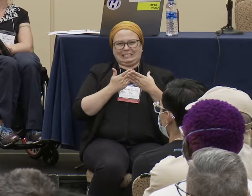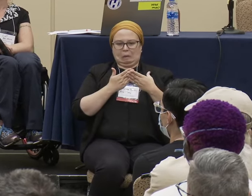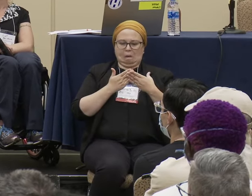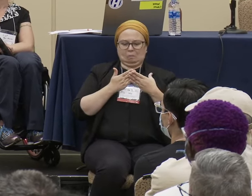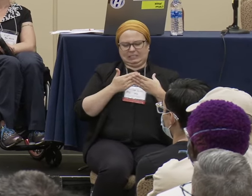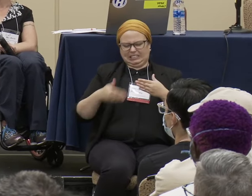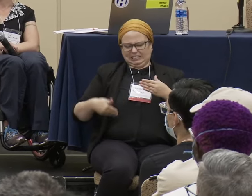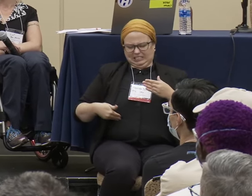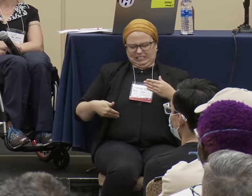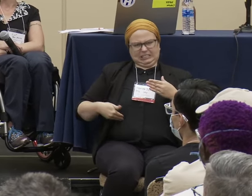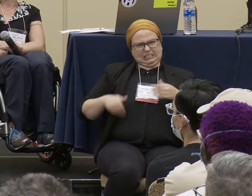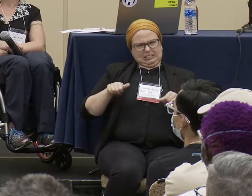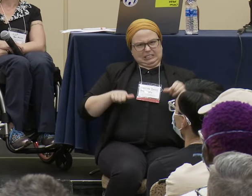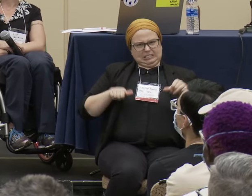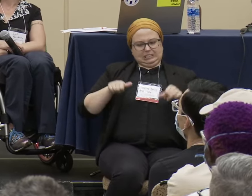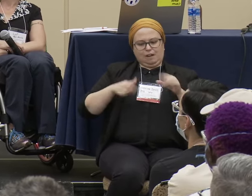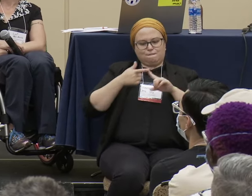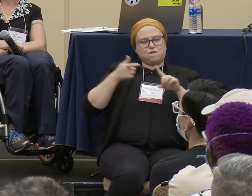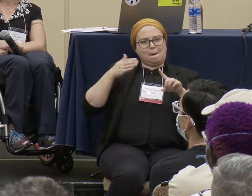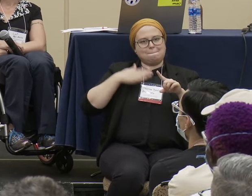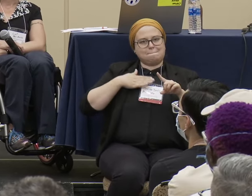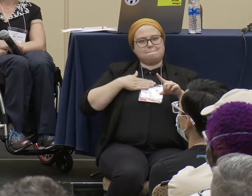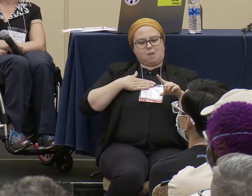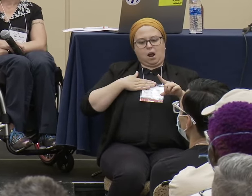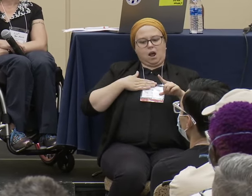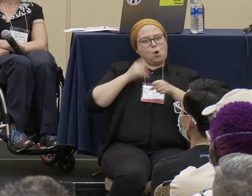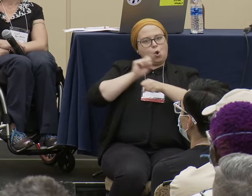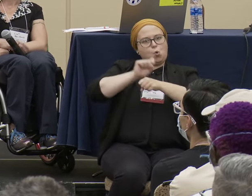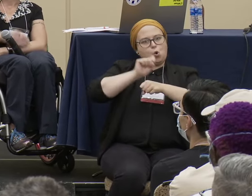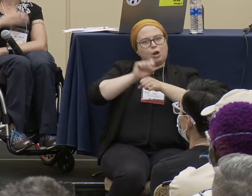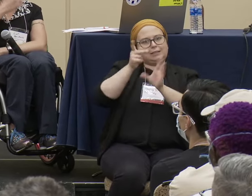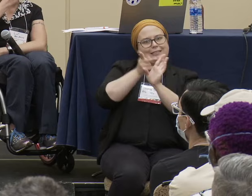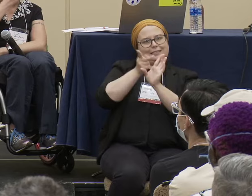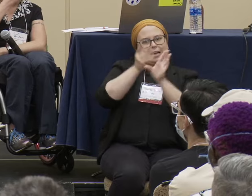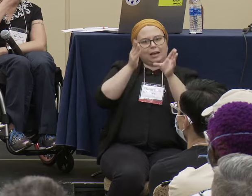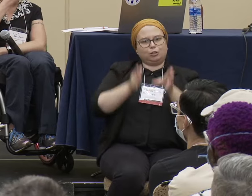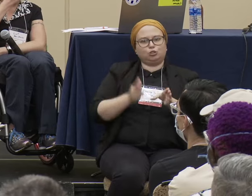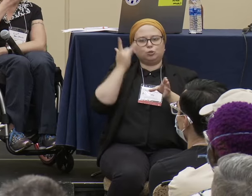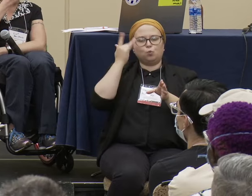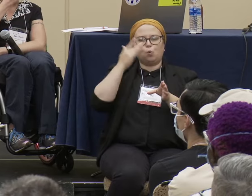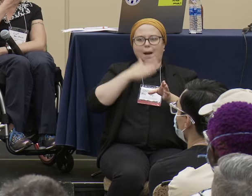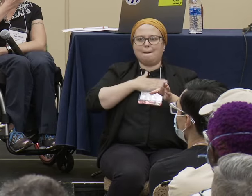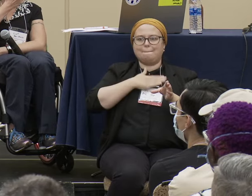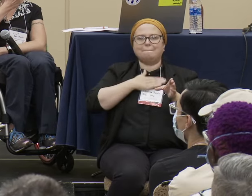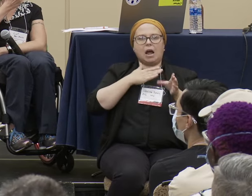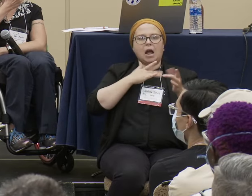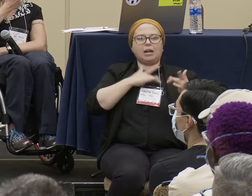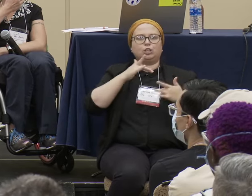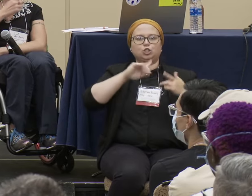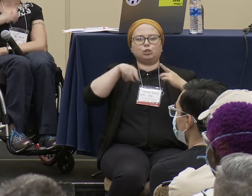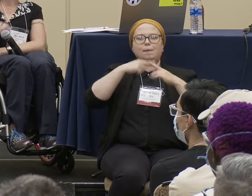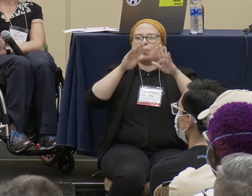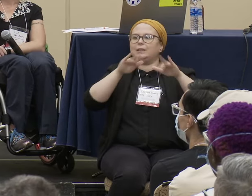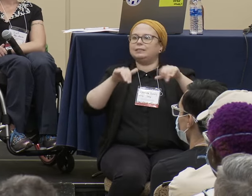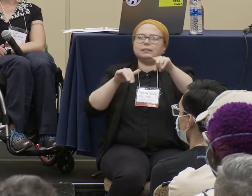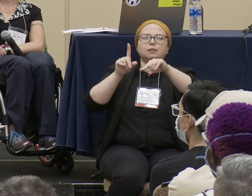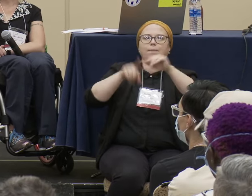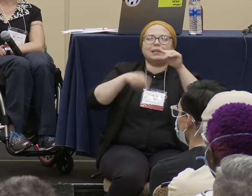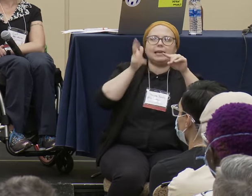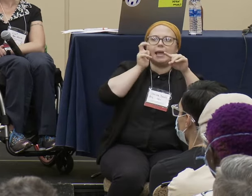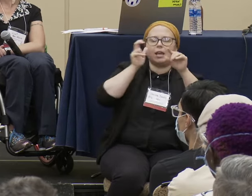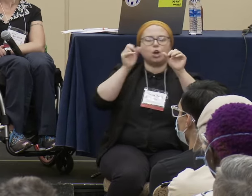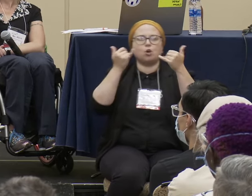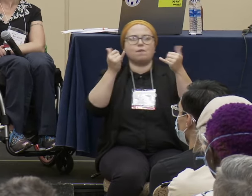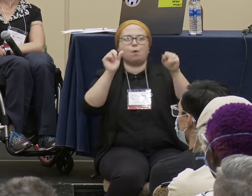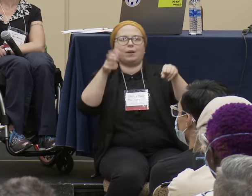my practice as a psychiatrist because of my concerns about the system. Can you hear me now? Yeah. Okay.